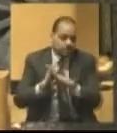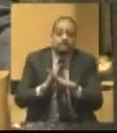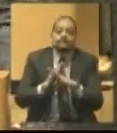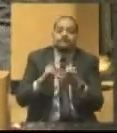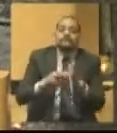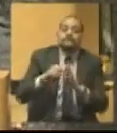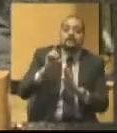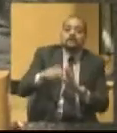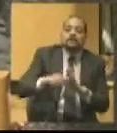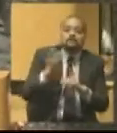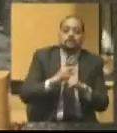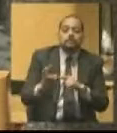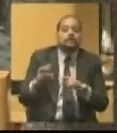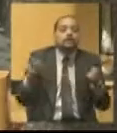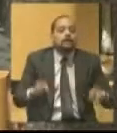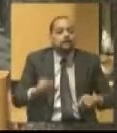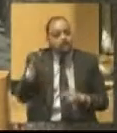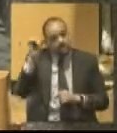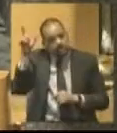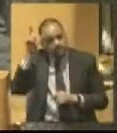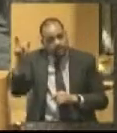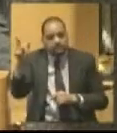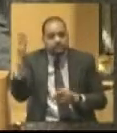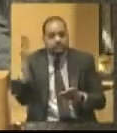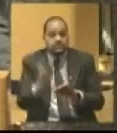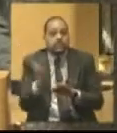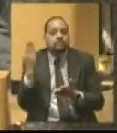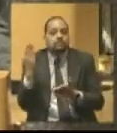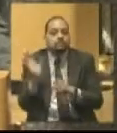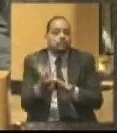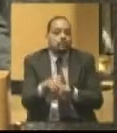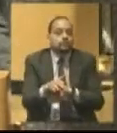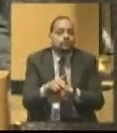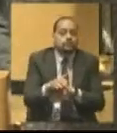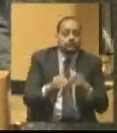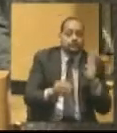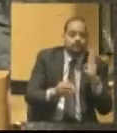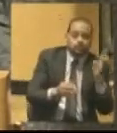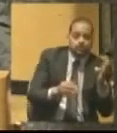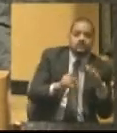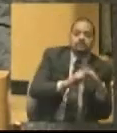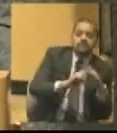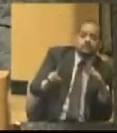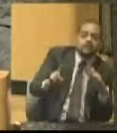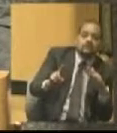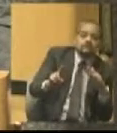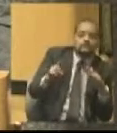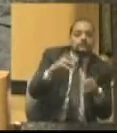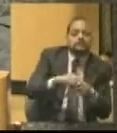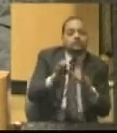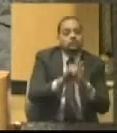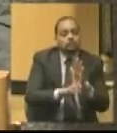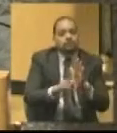after Fort Sumter, the Lincoln administration stopped enforcing the Fugitive Slave Clause of the Constitution for any slaves coming within